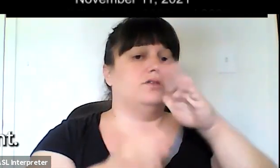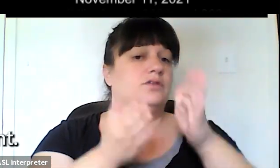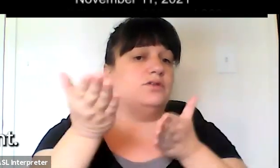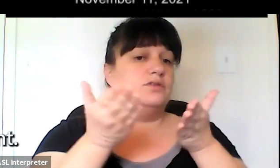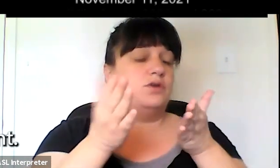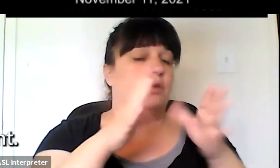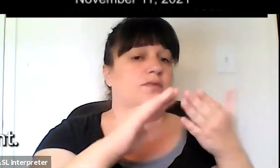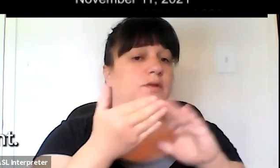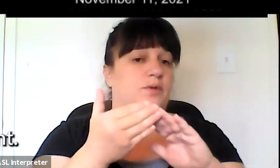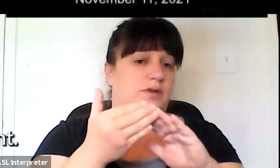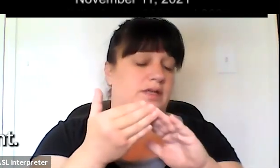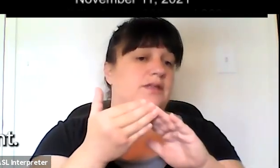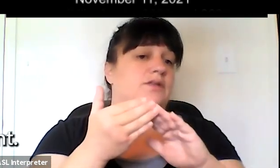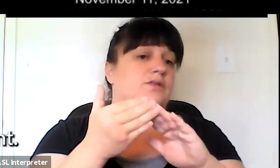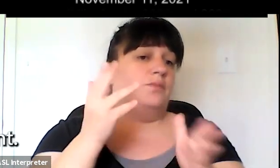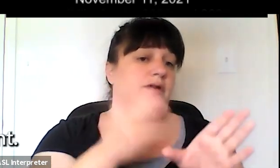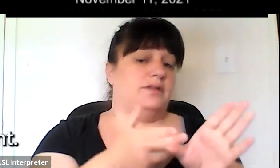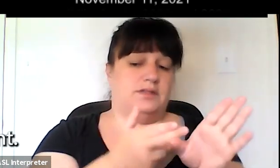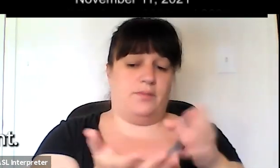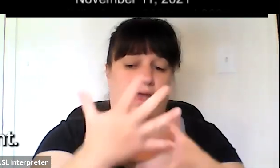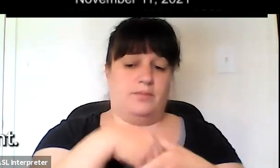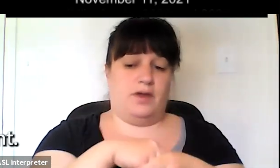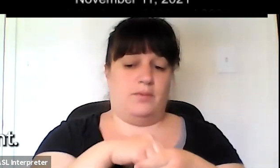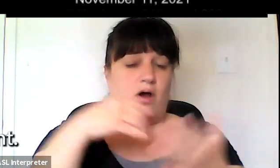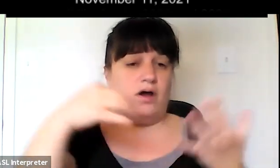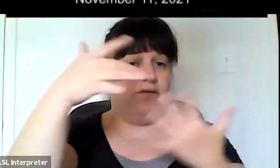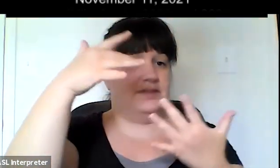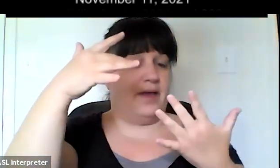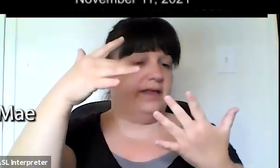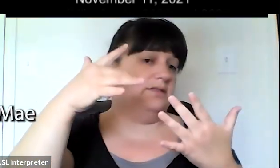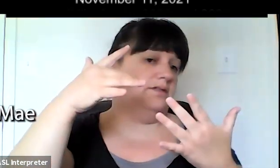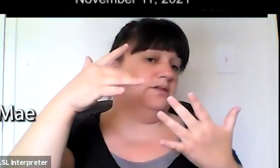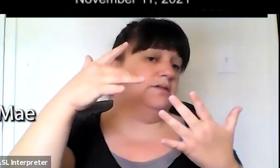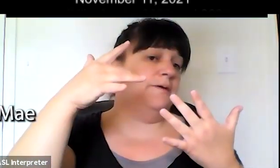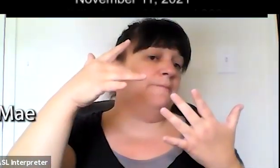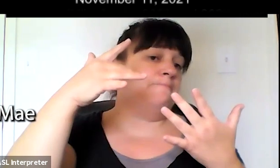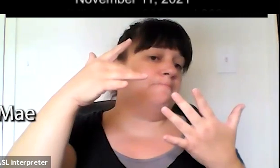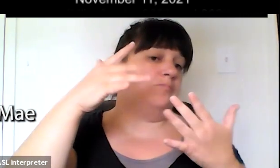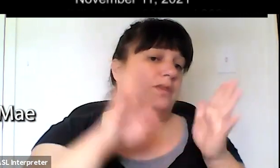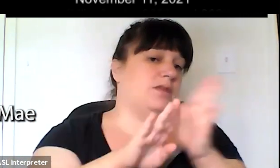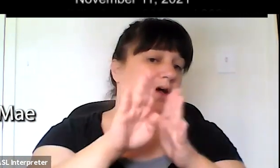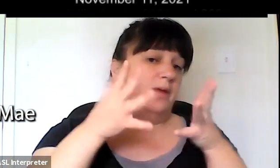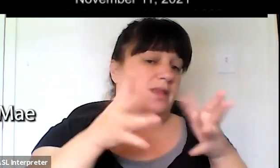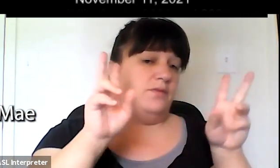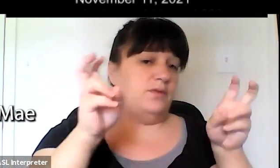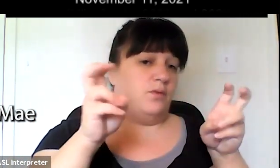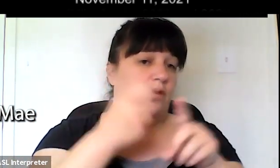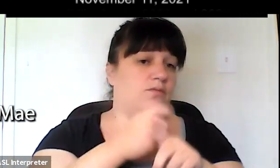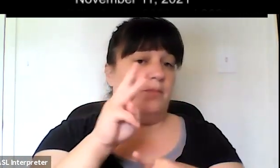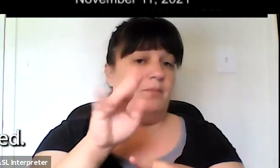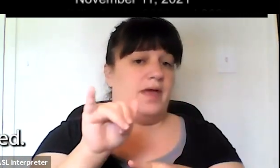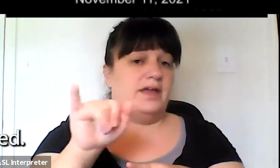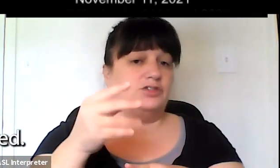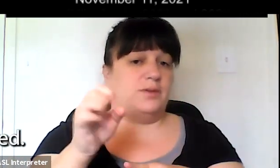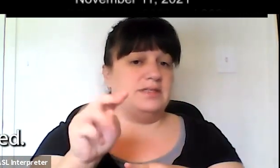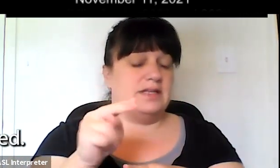to participate and be a part of space development. And I leave you with this quote from Mae Jemison,